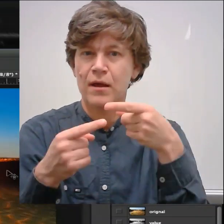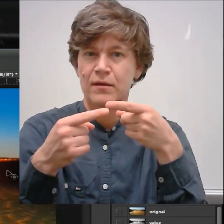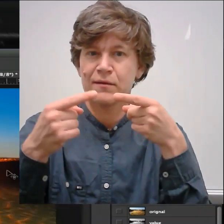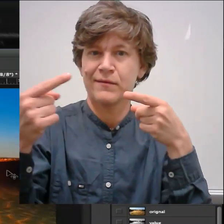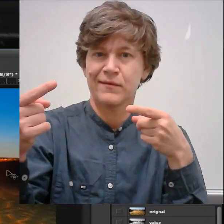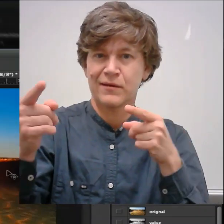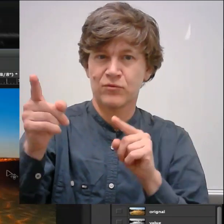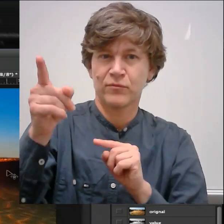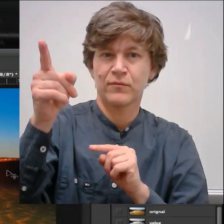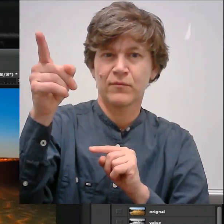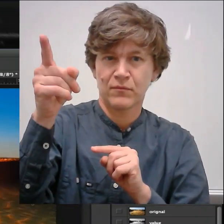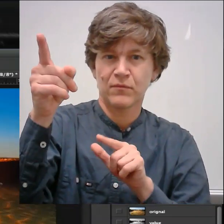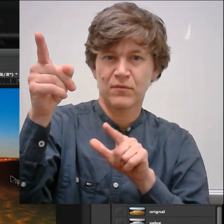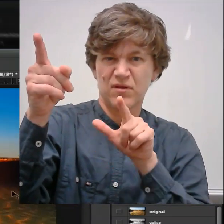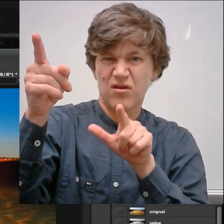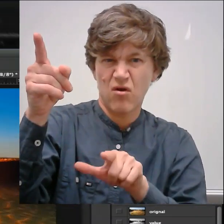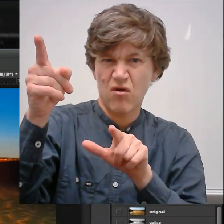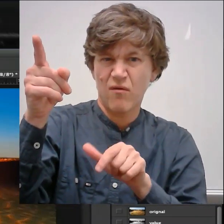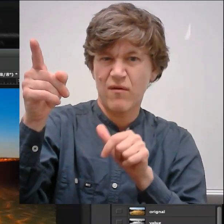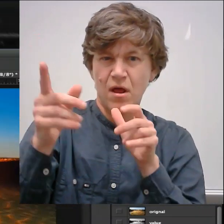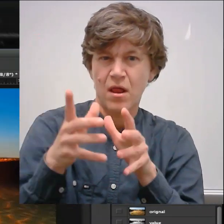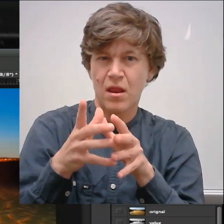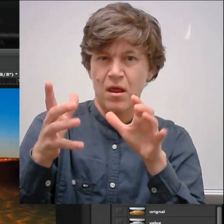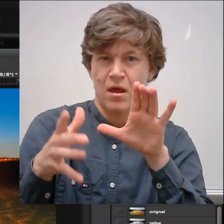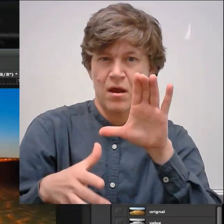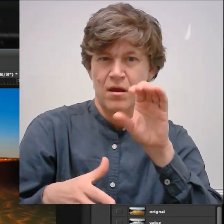and the lowest level is here.